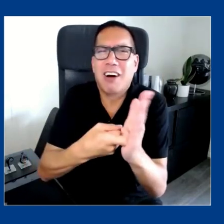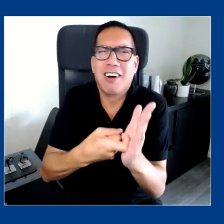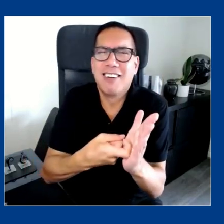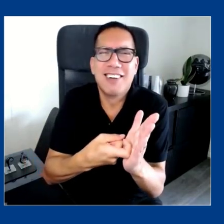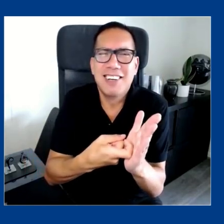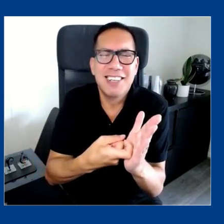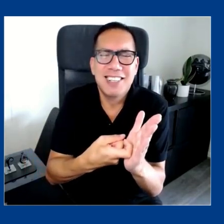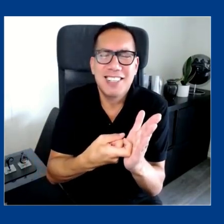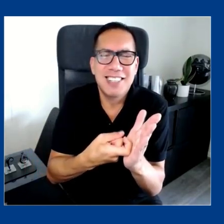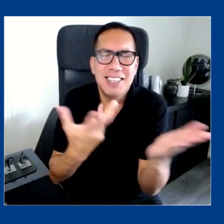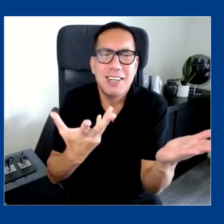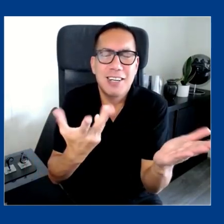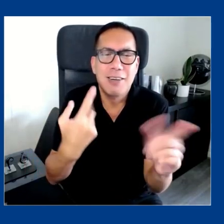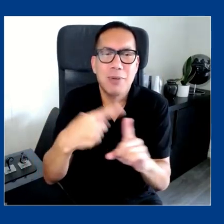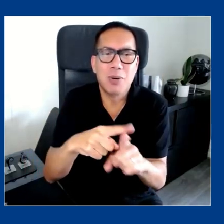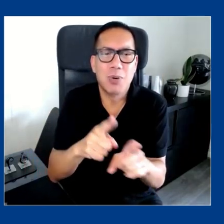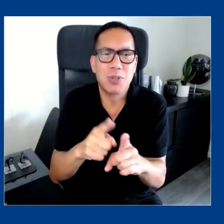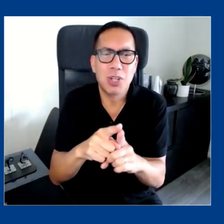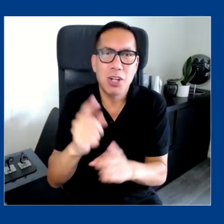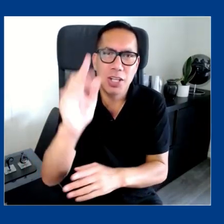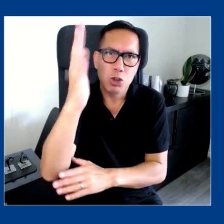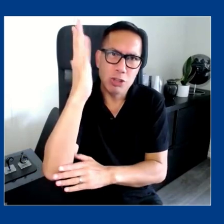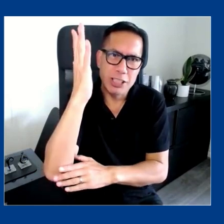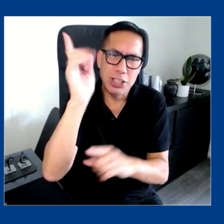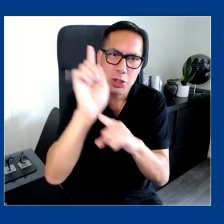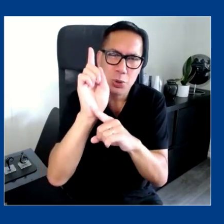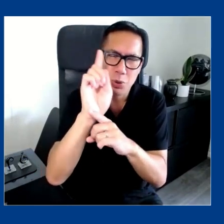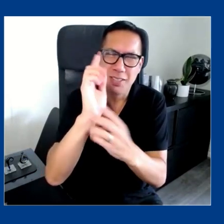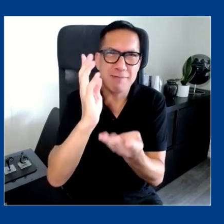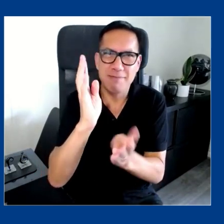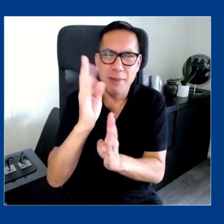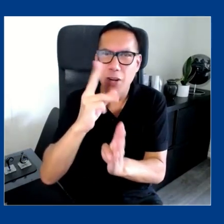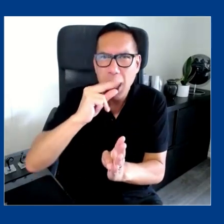tree. And a few years ago, like